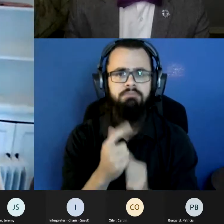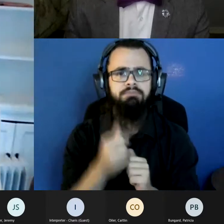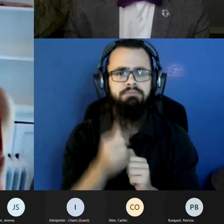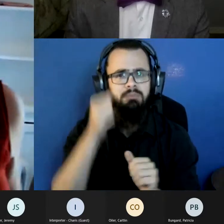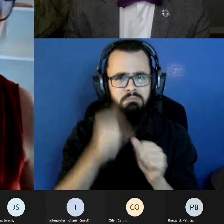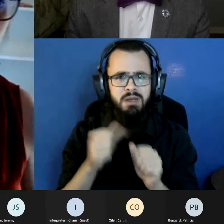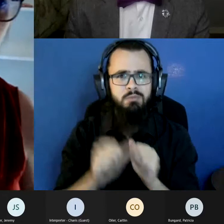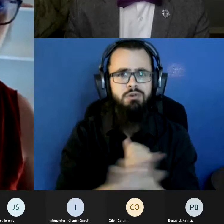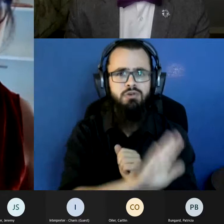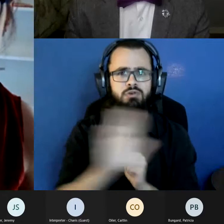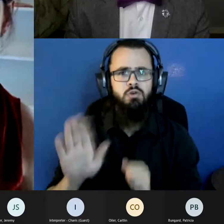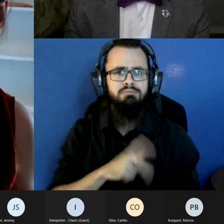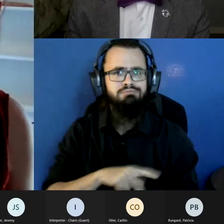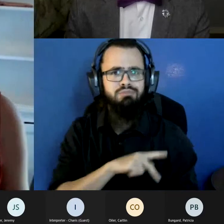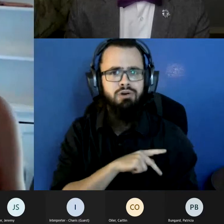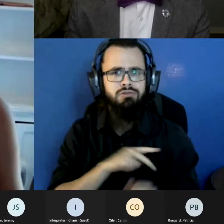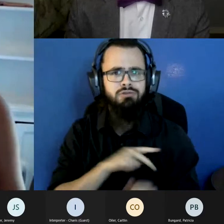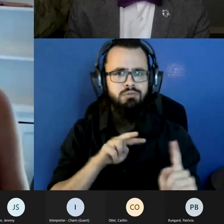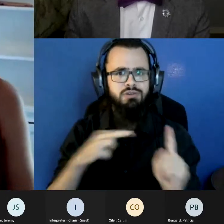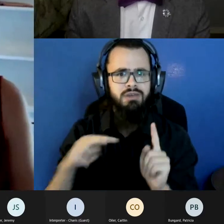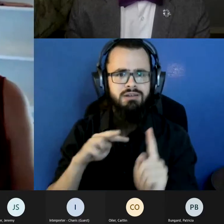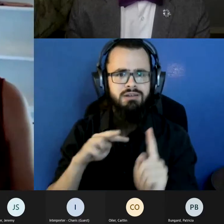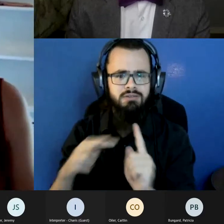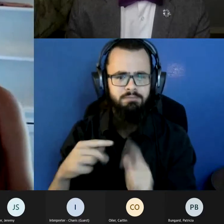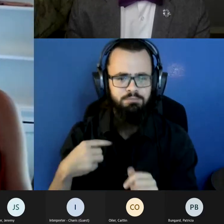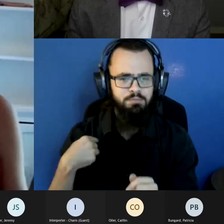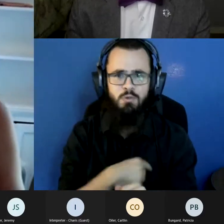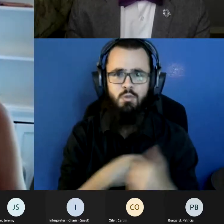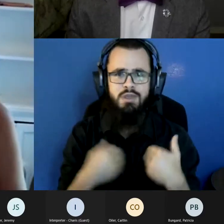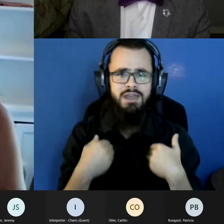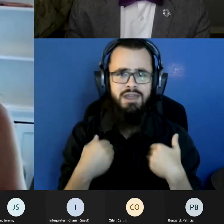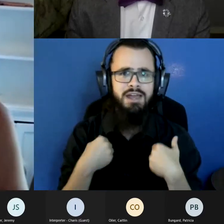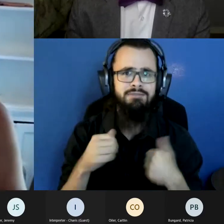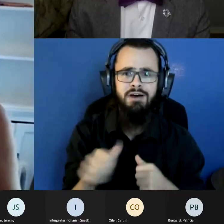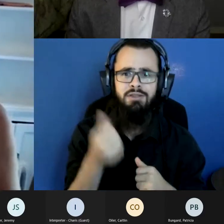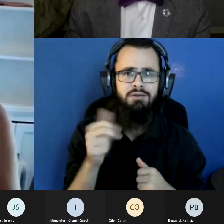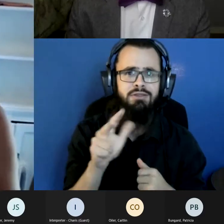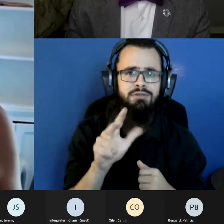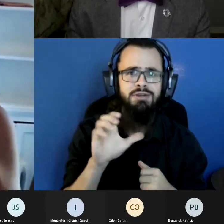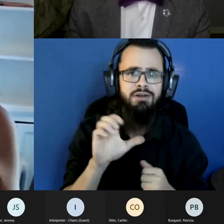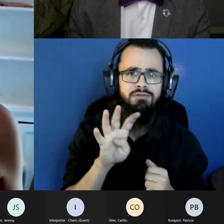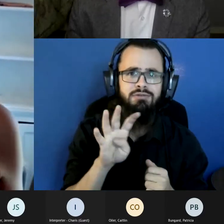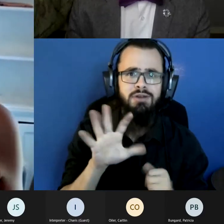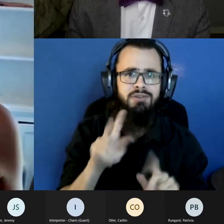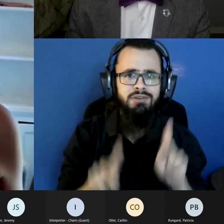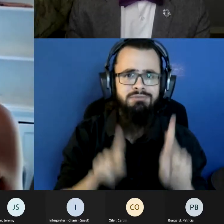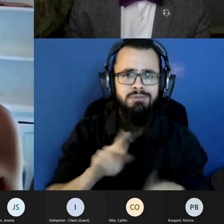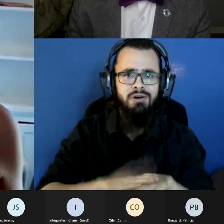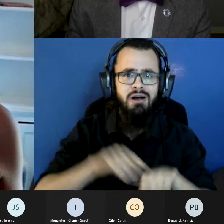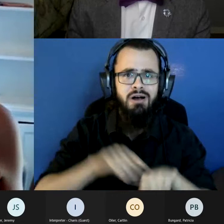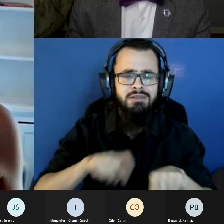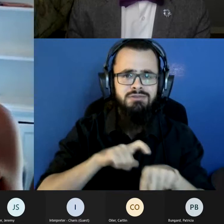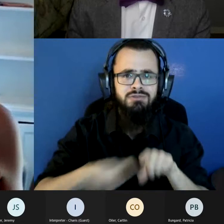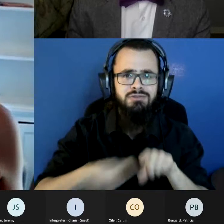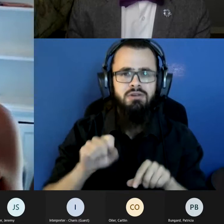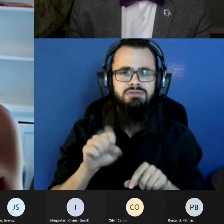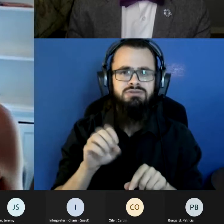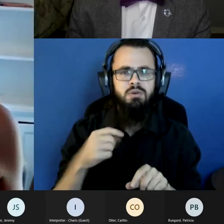perspectives, and there are, 345 other perspectives on this call, and we try to navigate